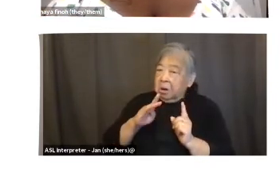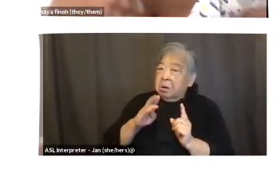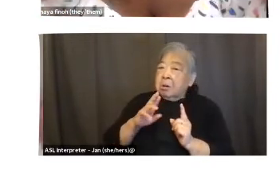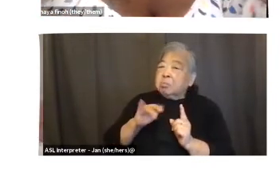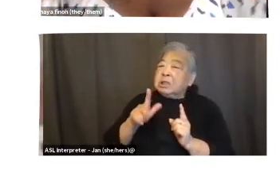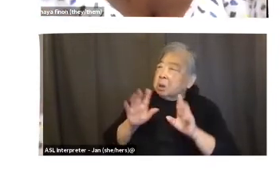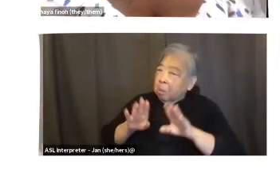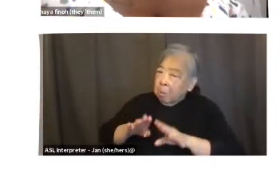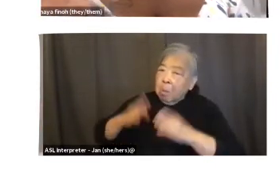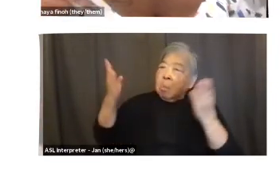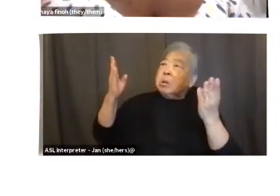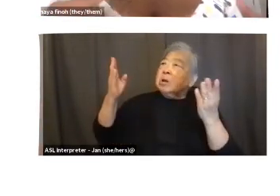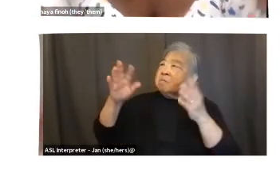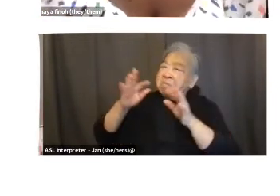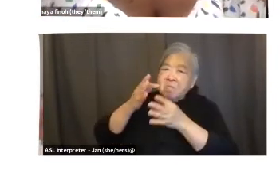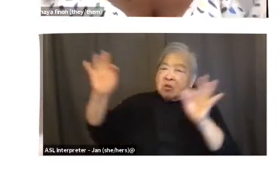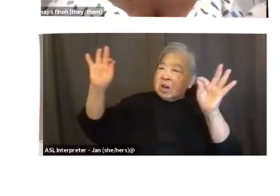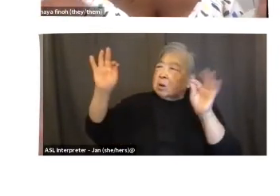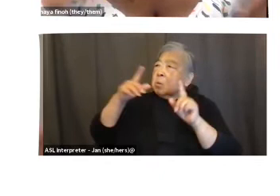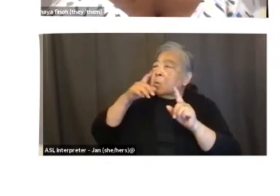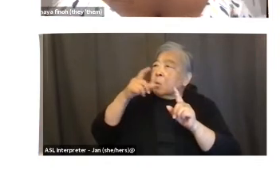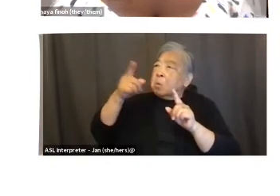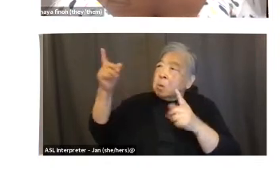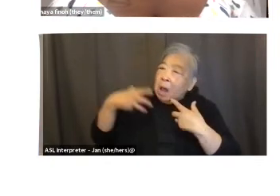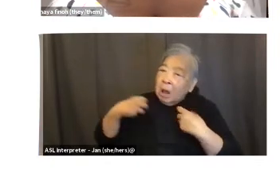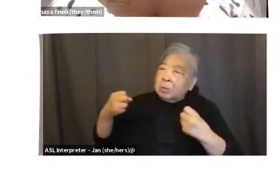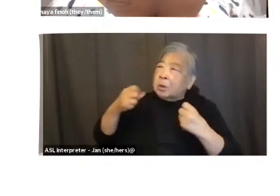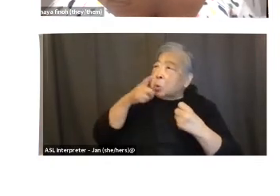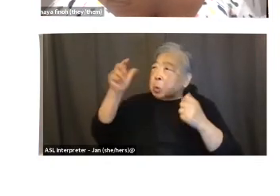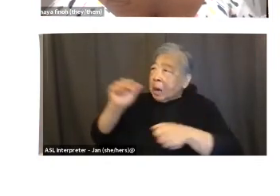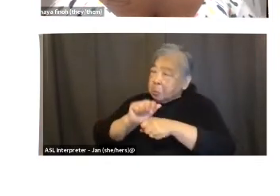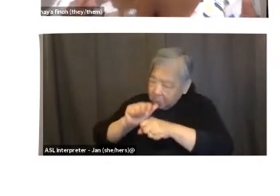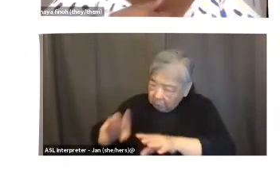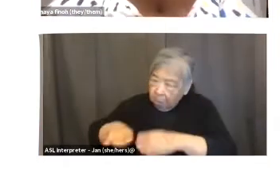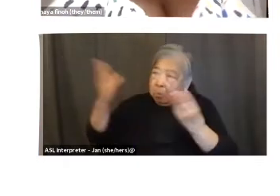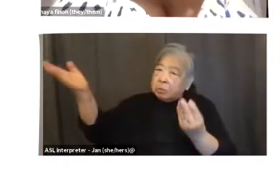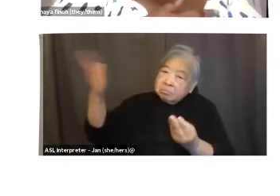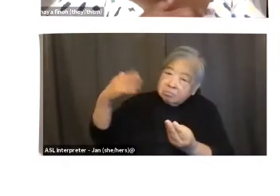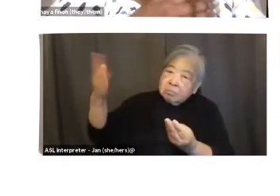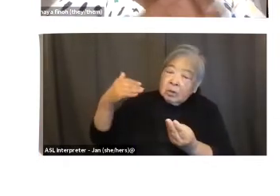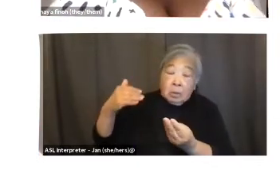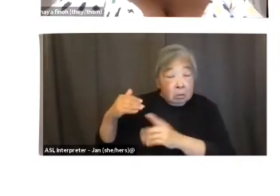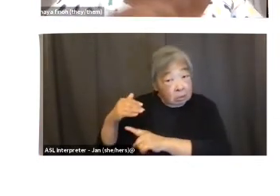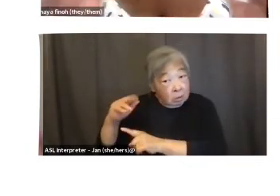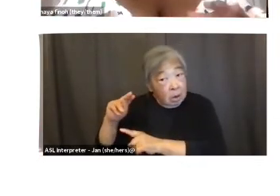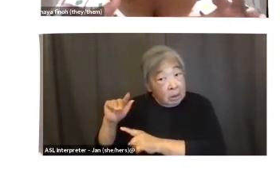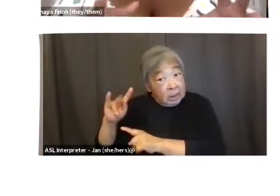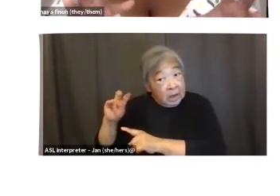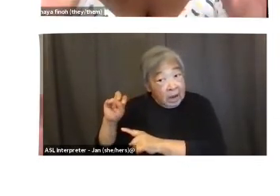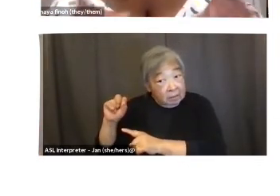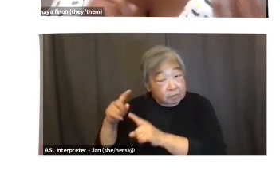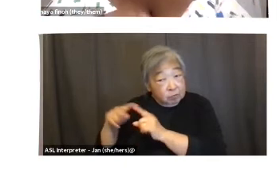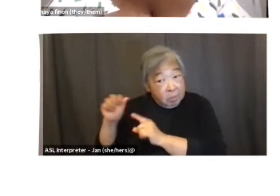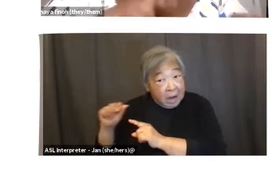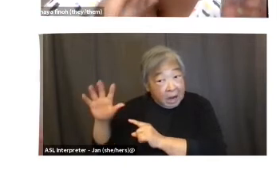open to free entry by persons healthy and able to work, except natives of Asia or Africa